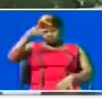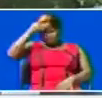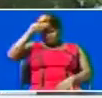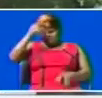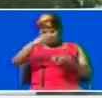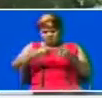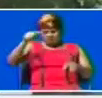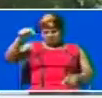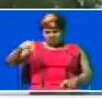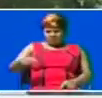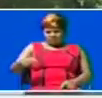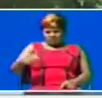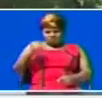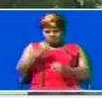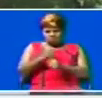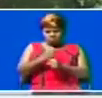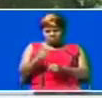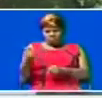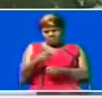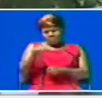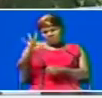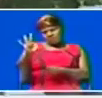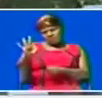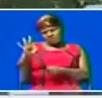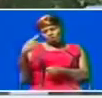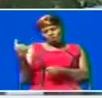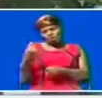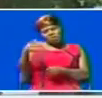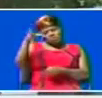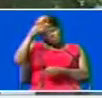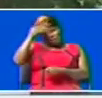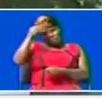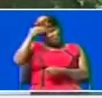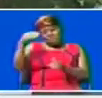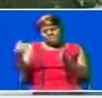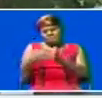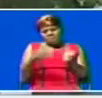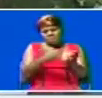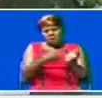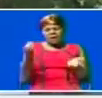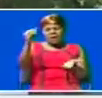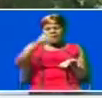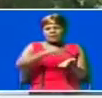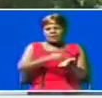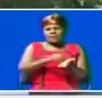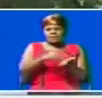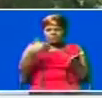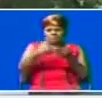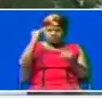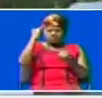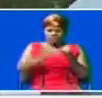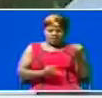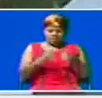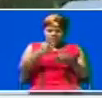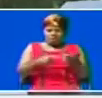this year, we've done like only 3 months of learning, and it's been disrupted again towards the end of the year, which means